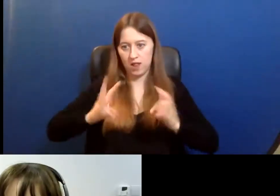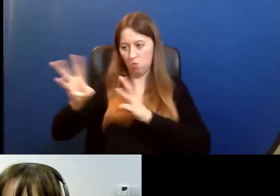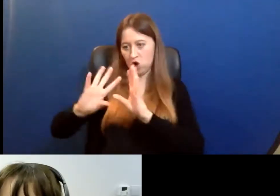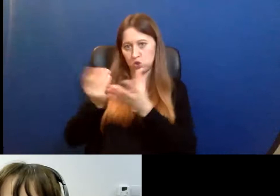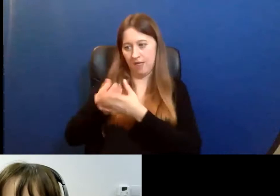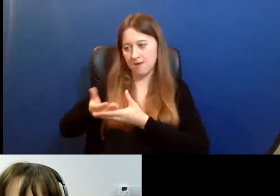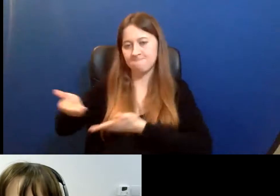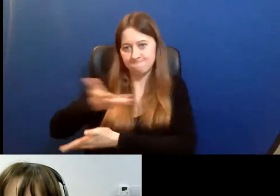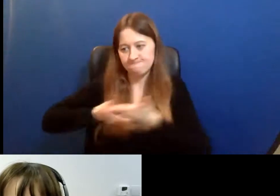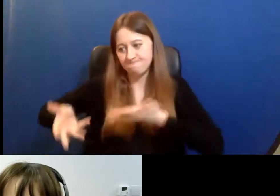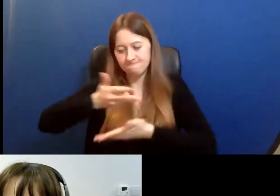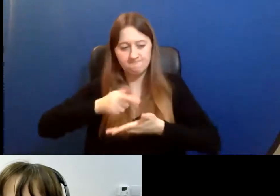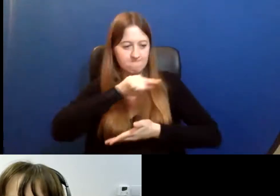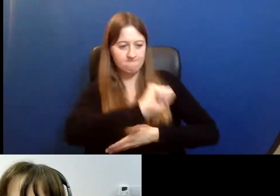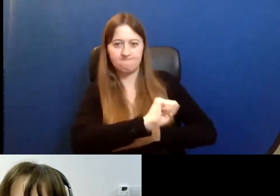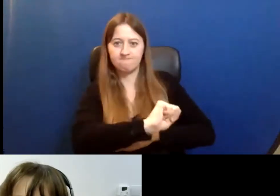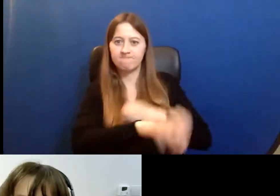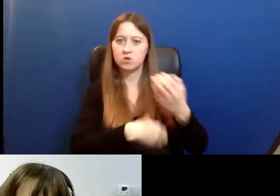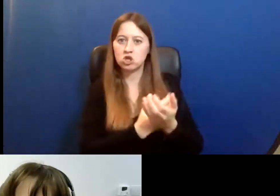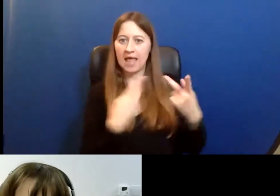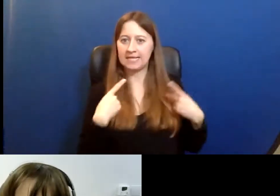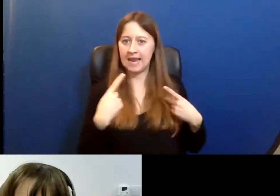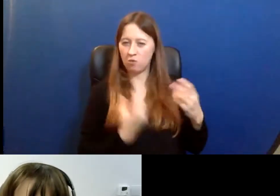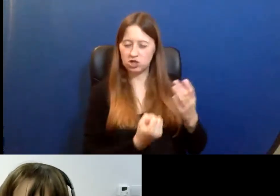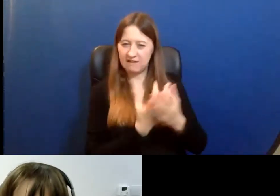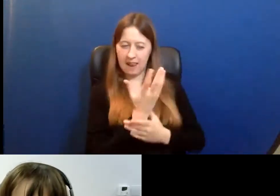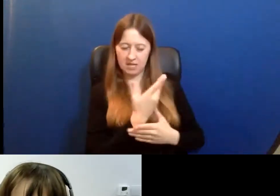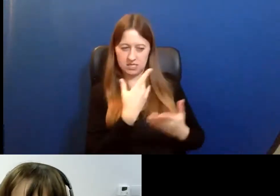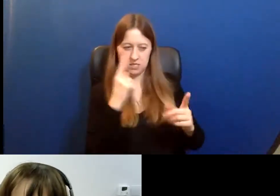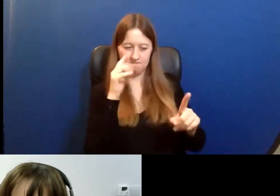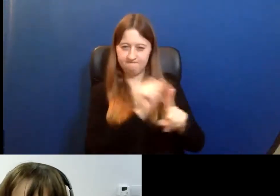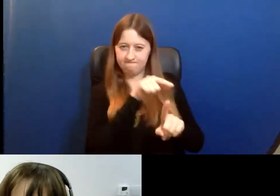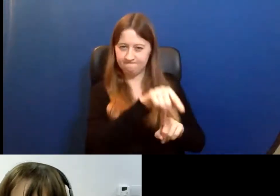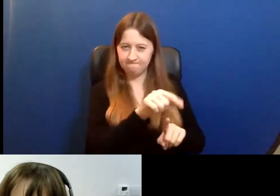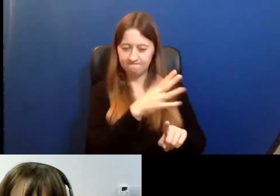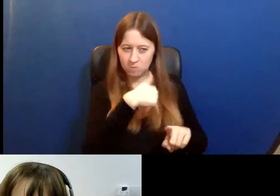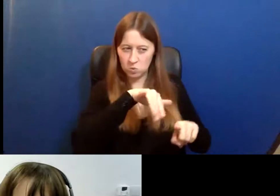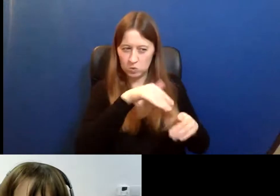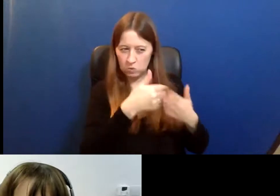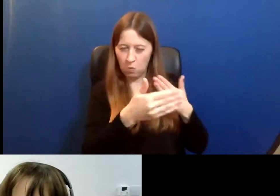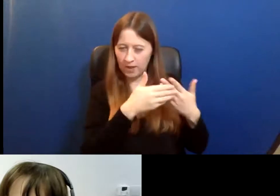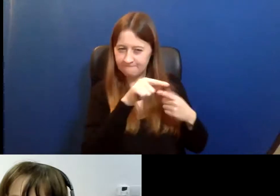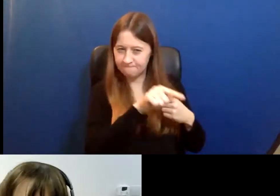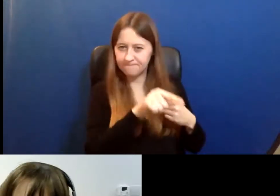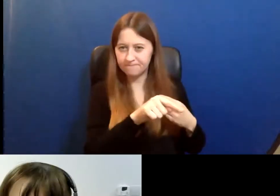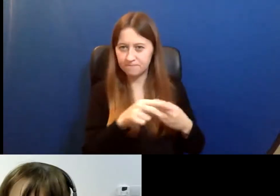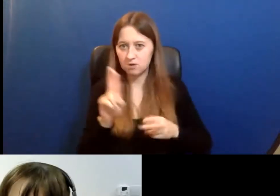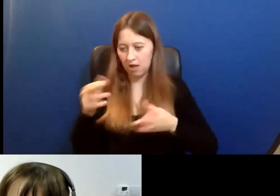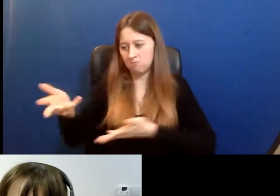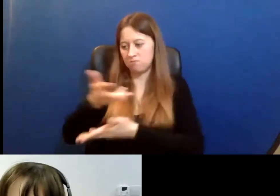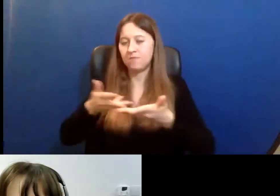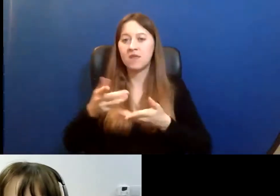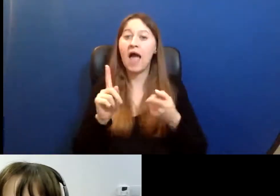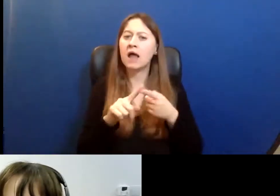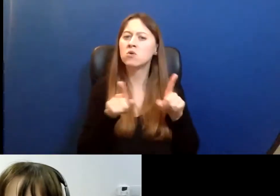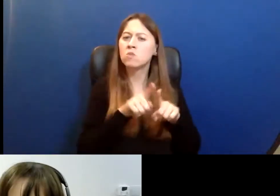child's language development is at. Also, I think borrowing from other assessment measures that are used in, for example, spoken